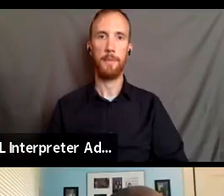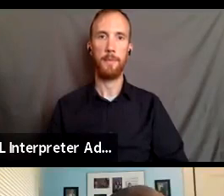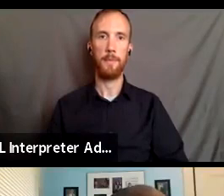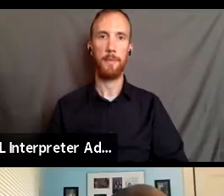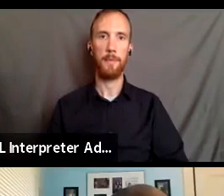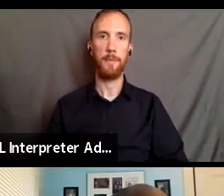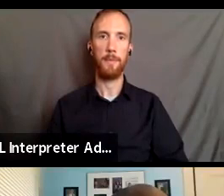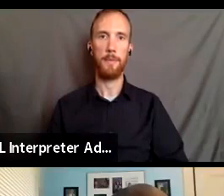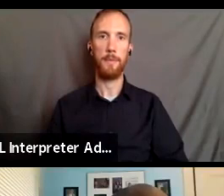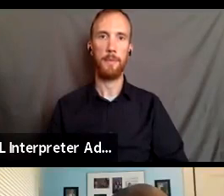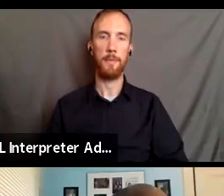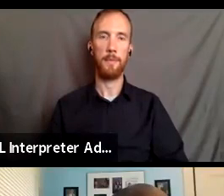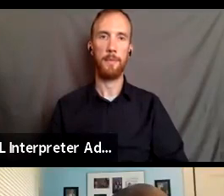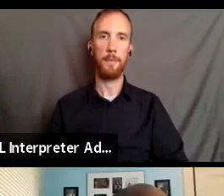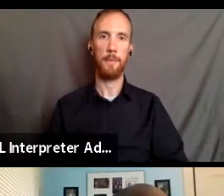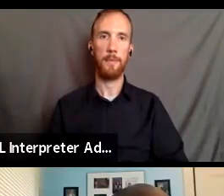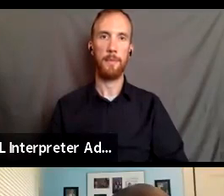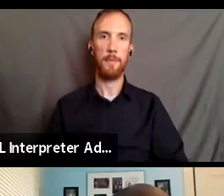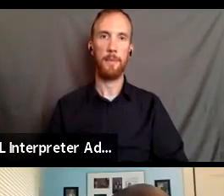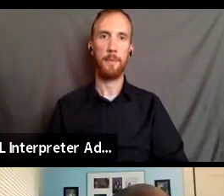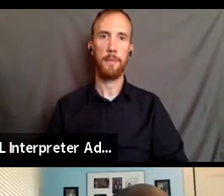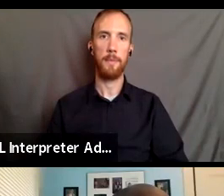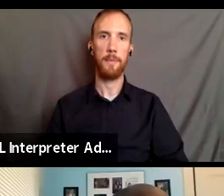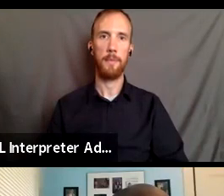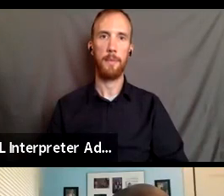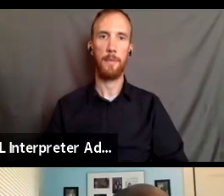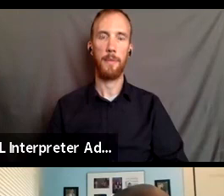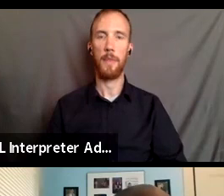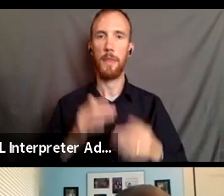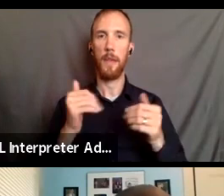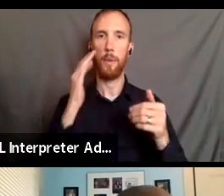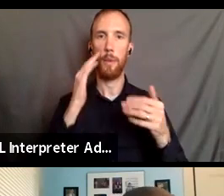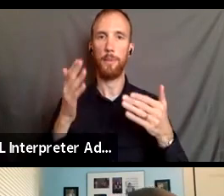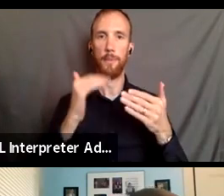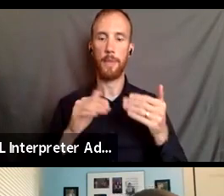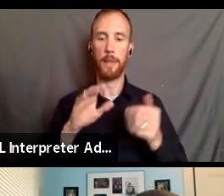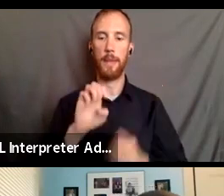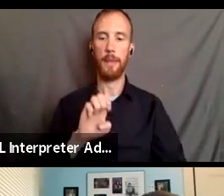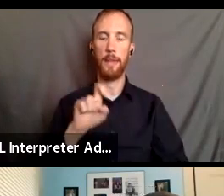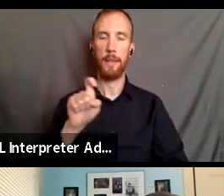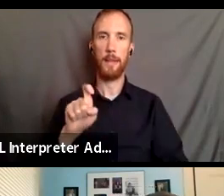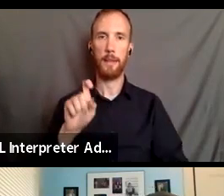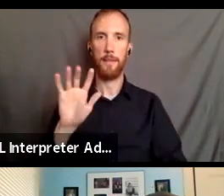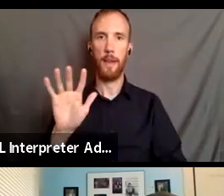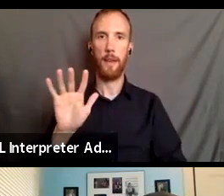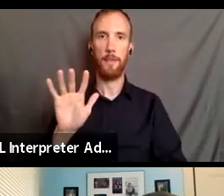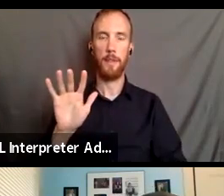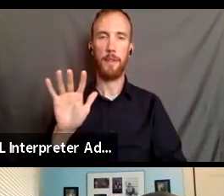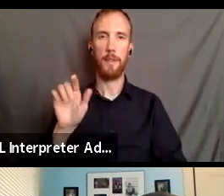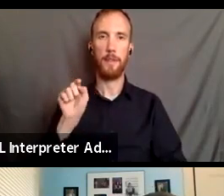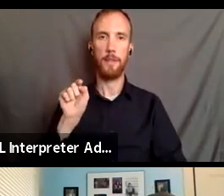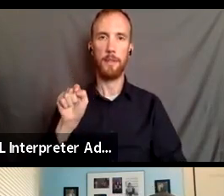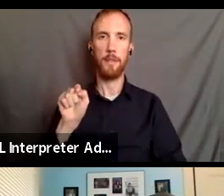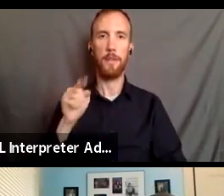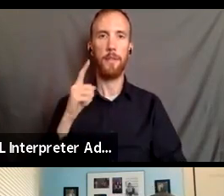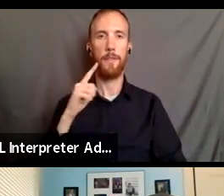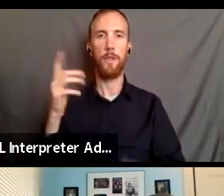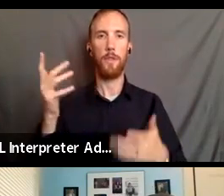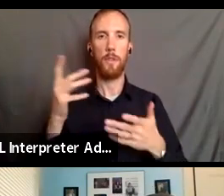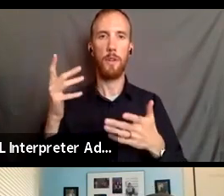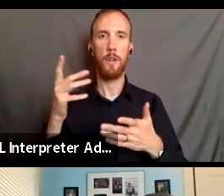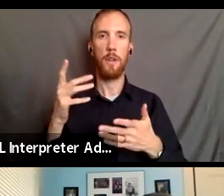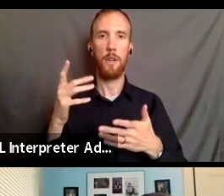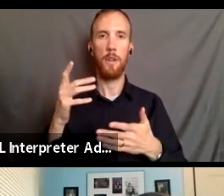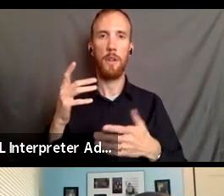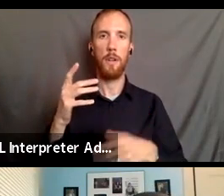mr president we will now proceed with a separate vote on ex-5 ex-5 is to authorize entering